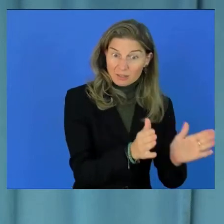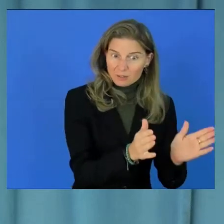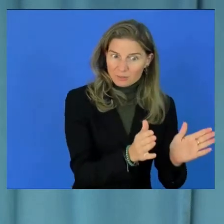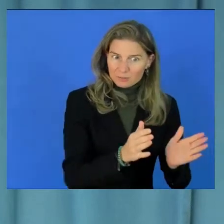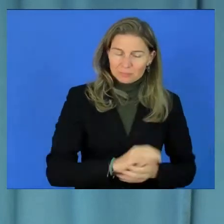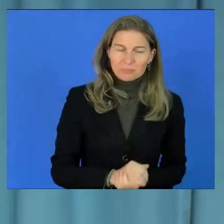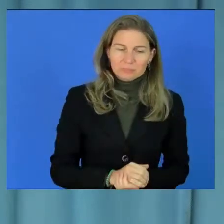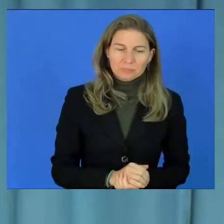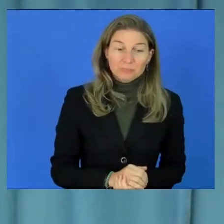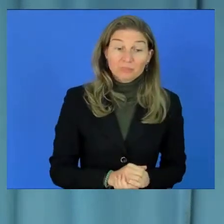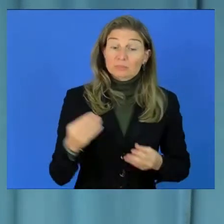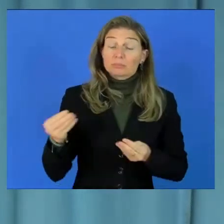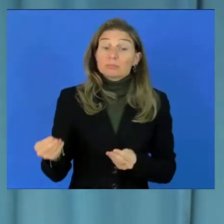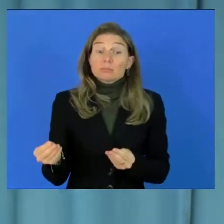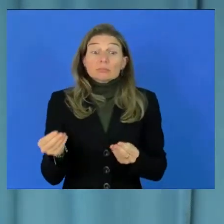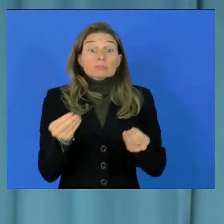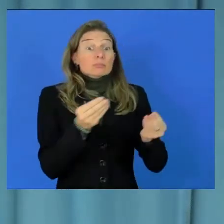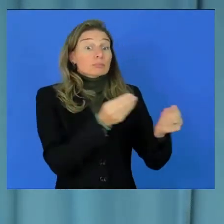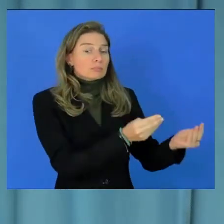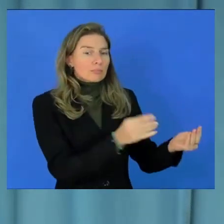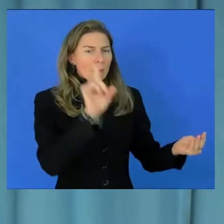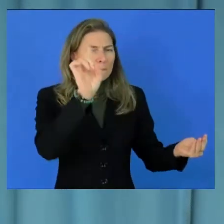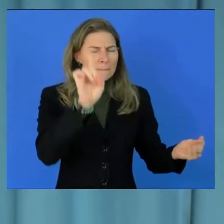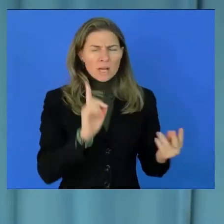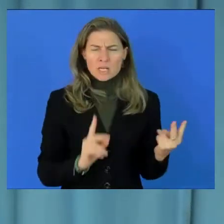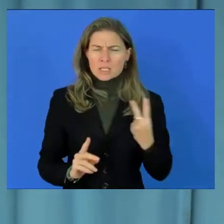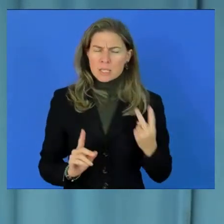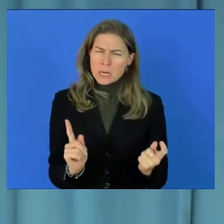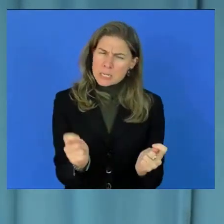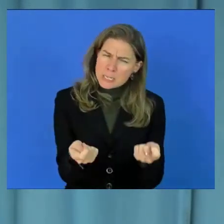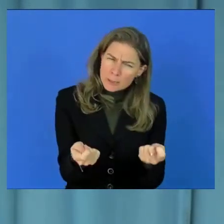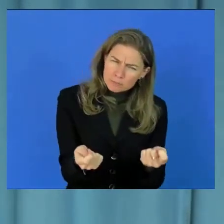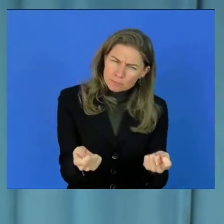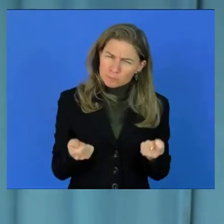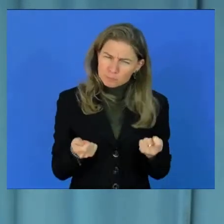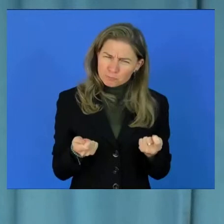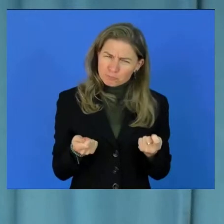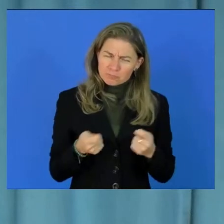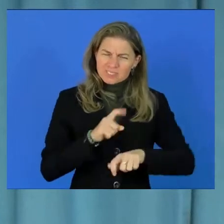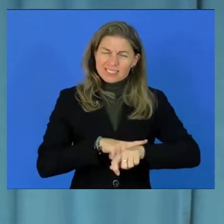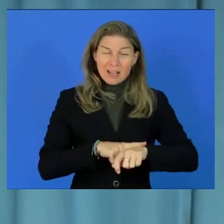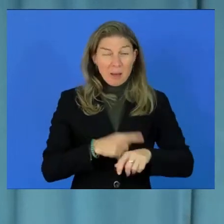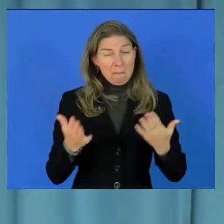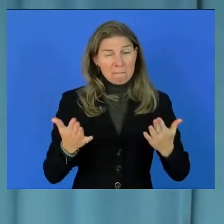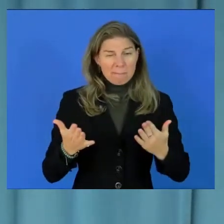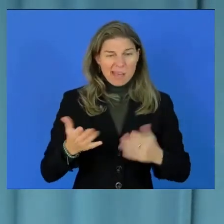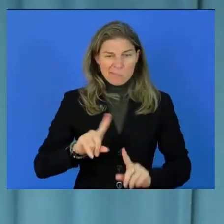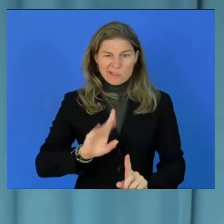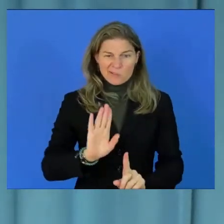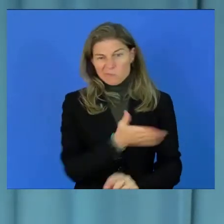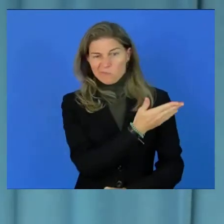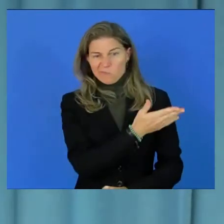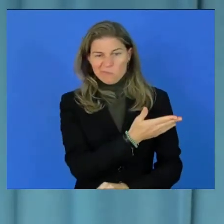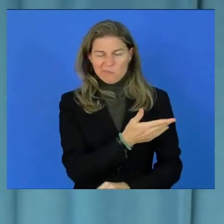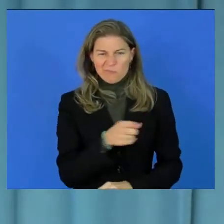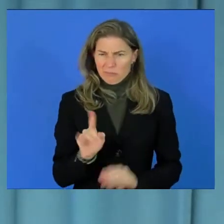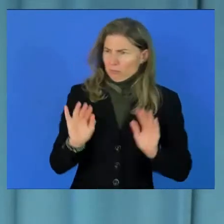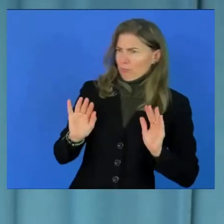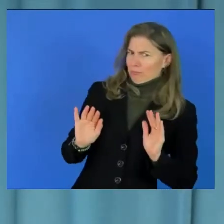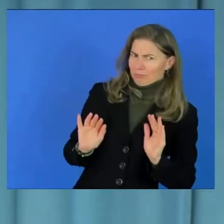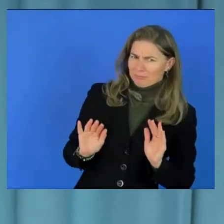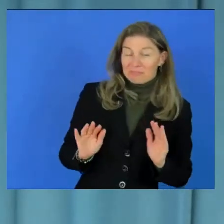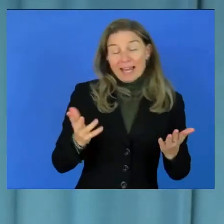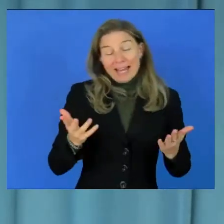are fierce timekeepers, to the point perhaps of being rude, but you'll have to forgive us that. But if we